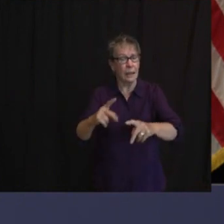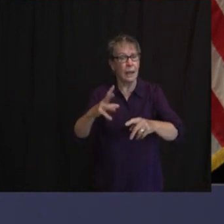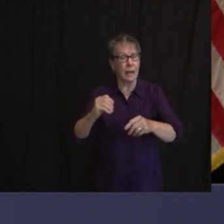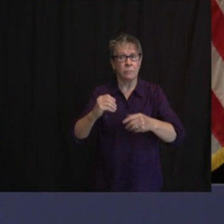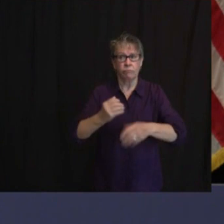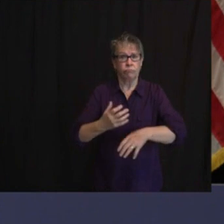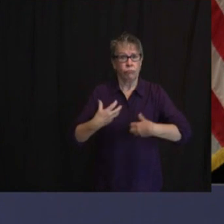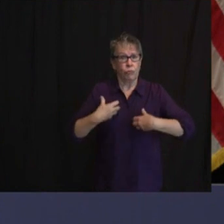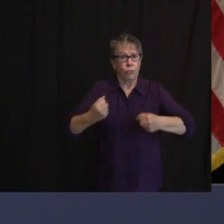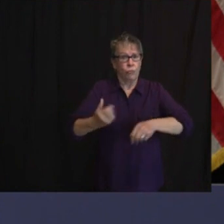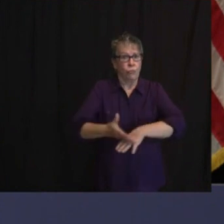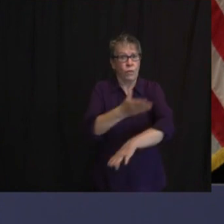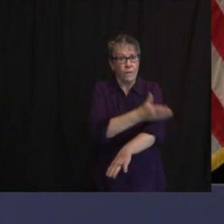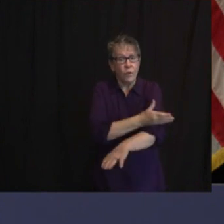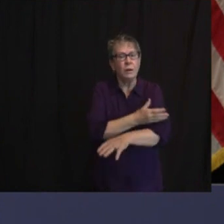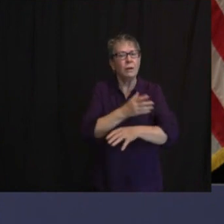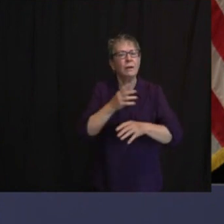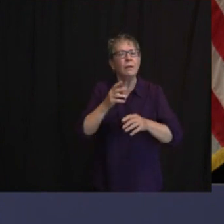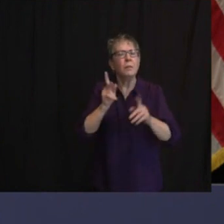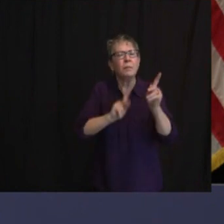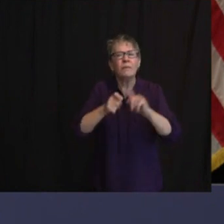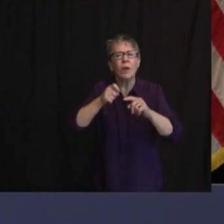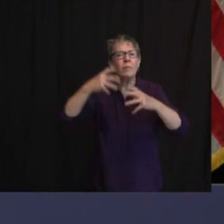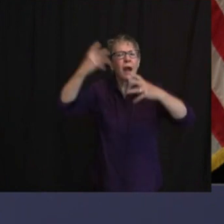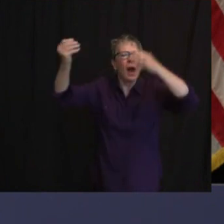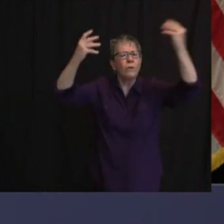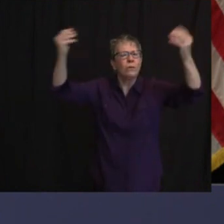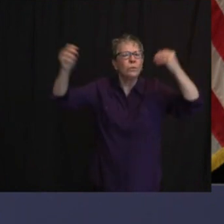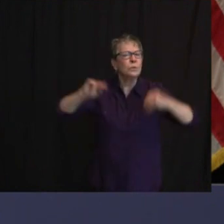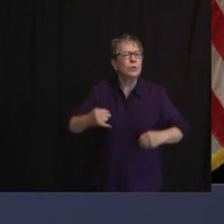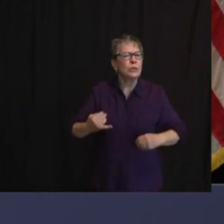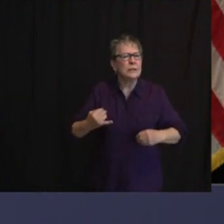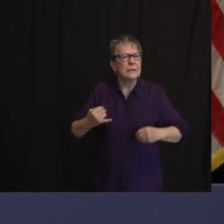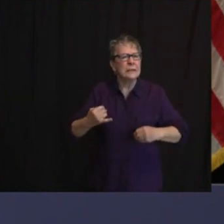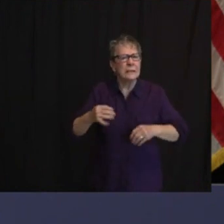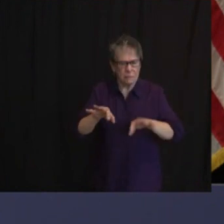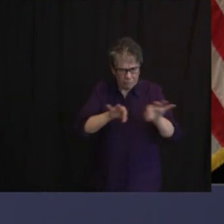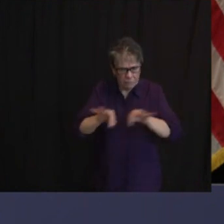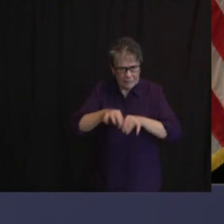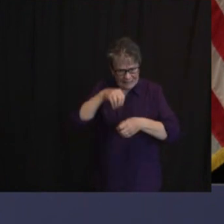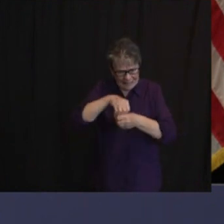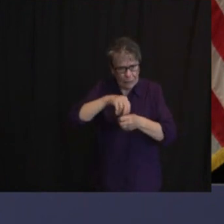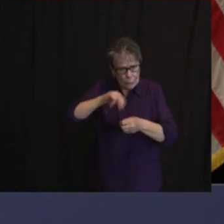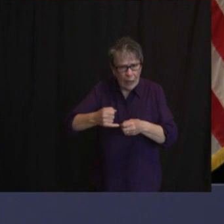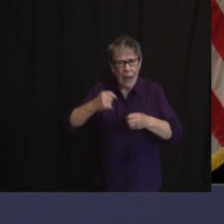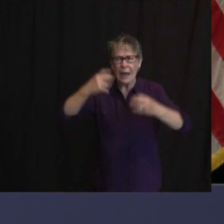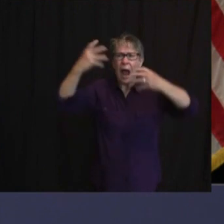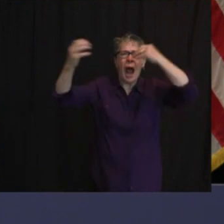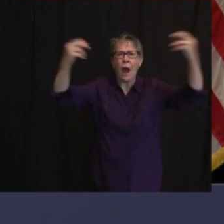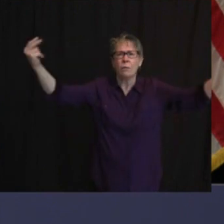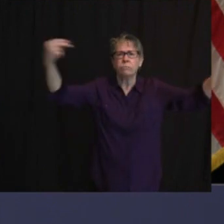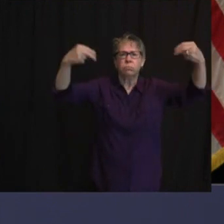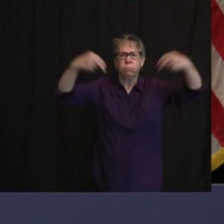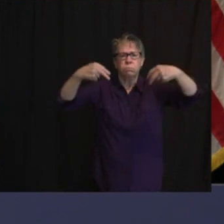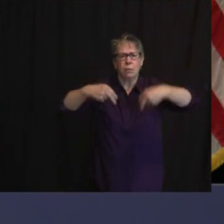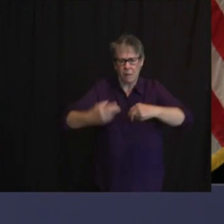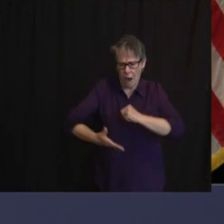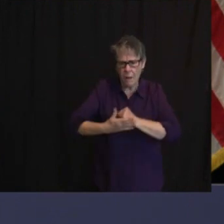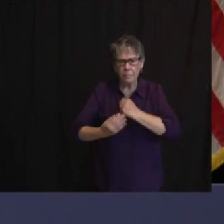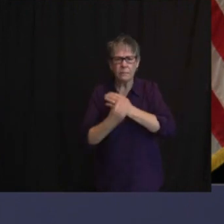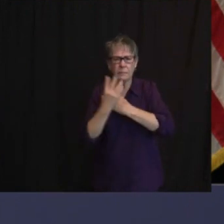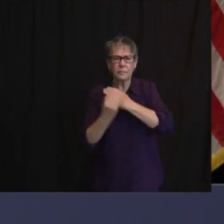Prudential, Ken Frazier of Merck, Denise Morrison, formerly of Campbell Soup. So we want